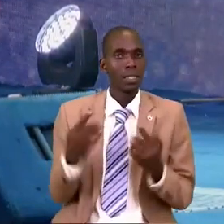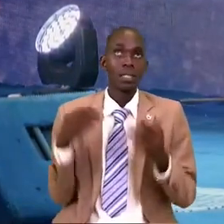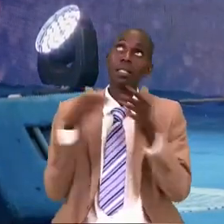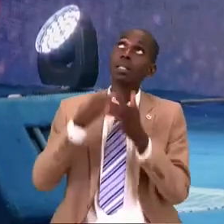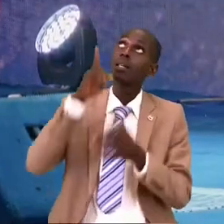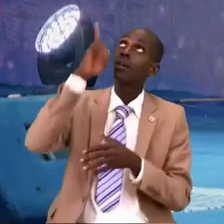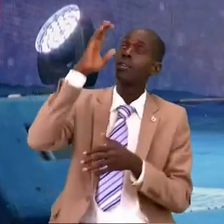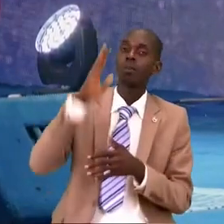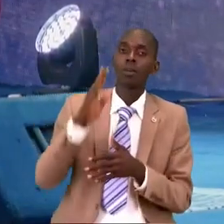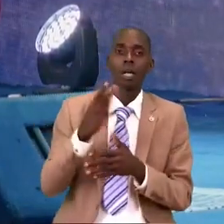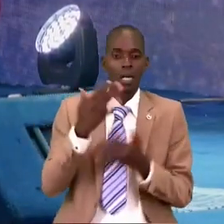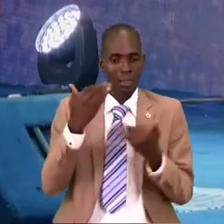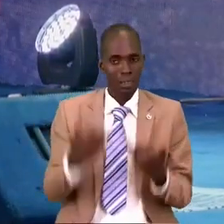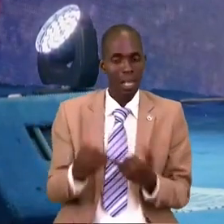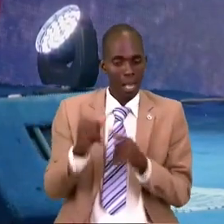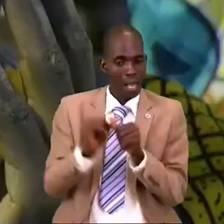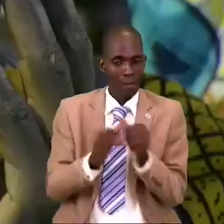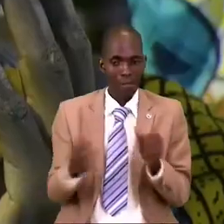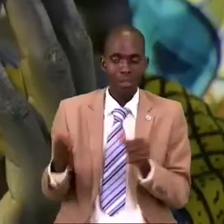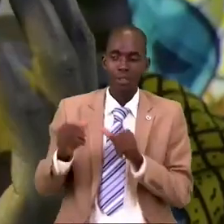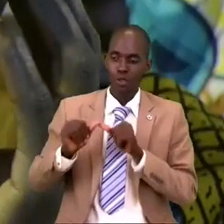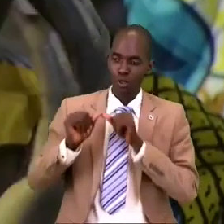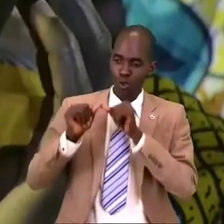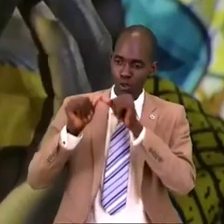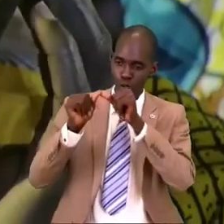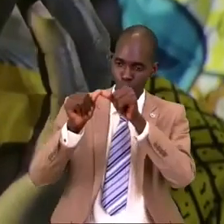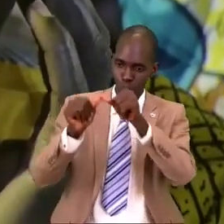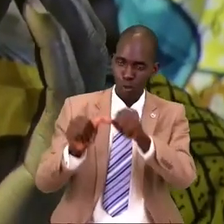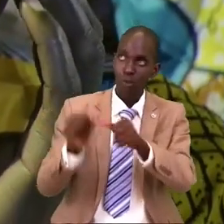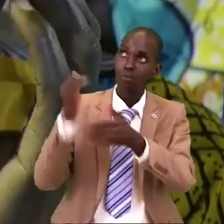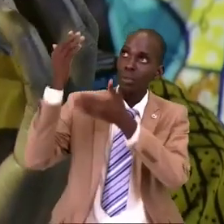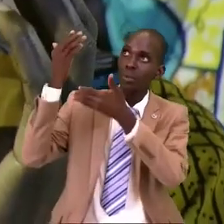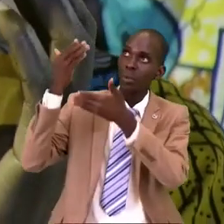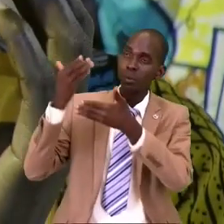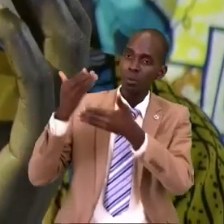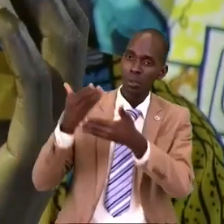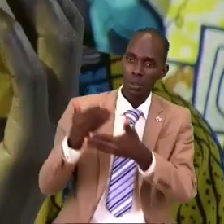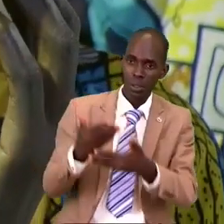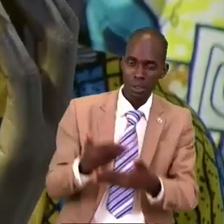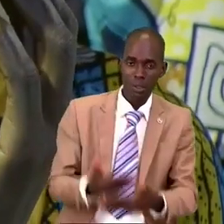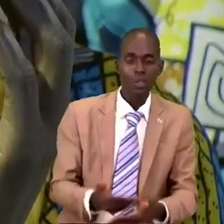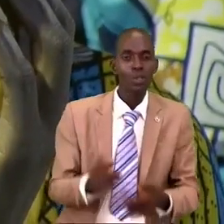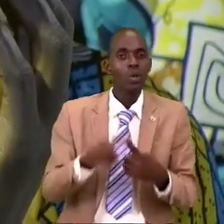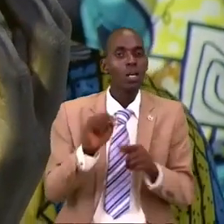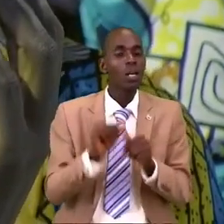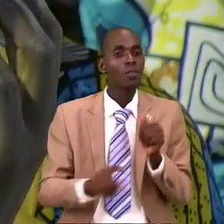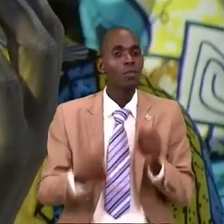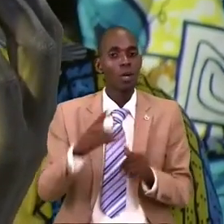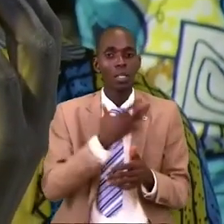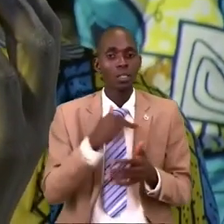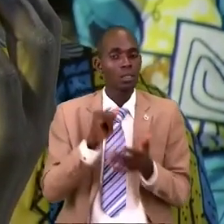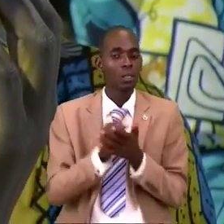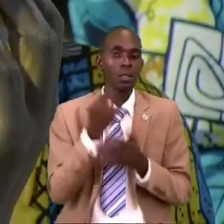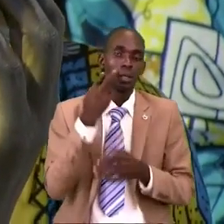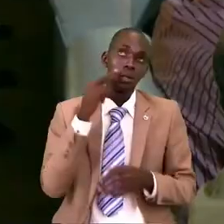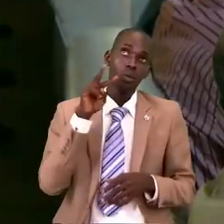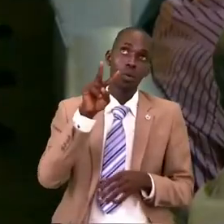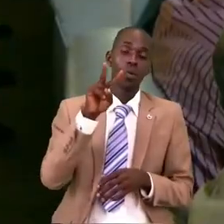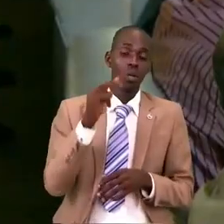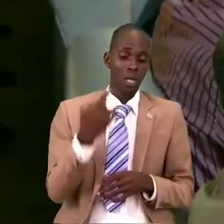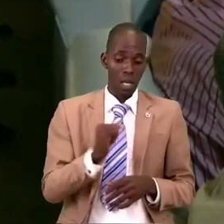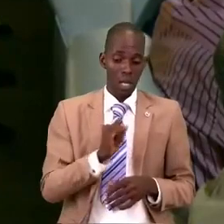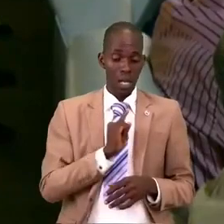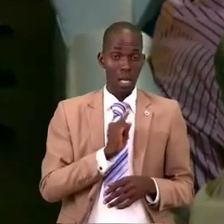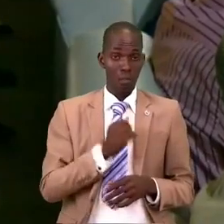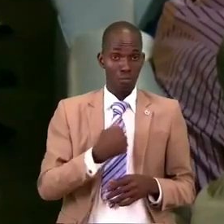I was shapen in iniquity, and in sin did my mother conceive me. Verse 6 says, it